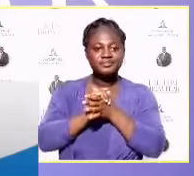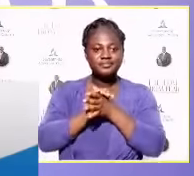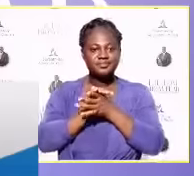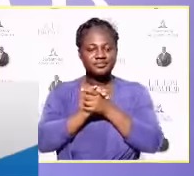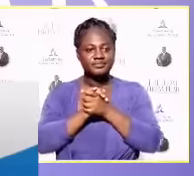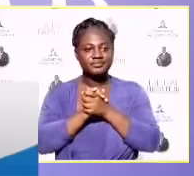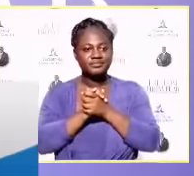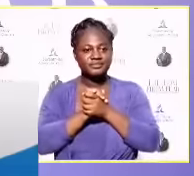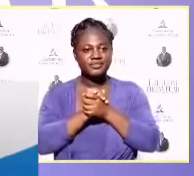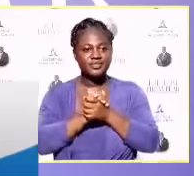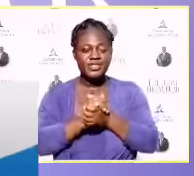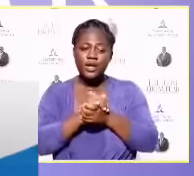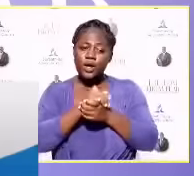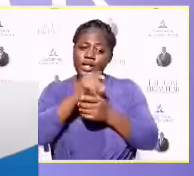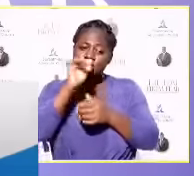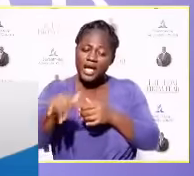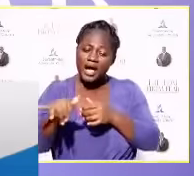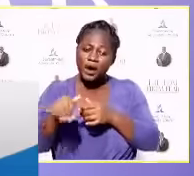There is one